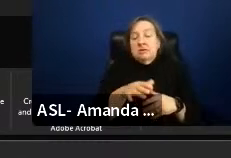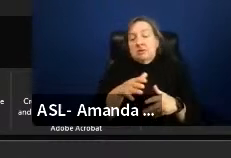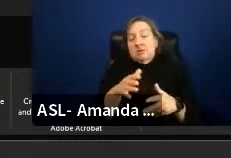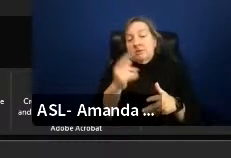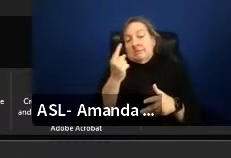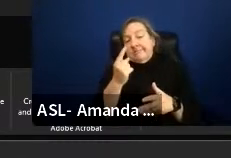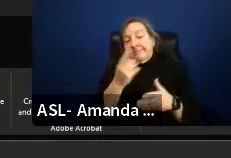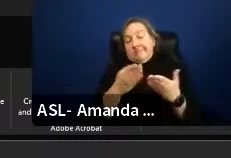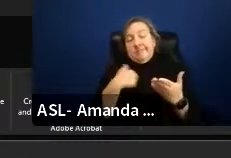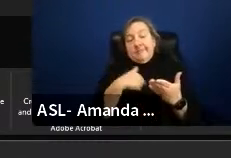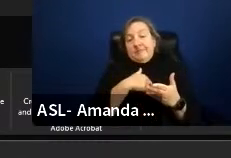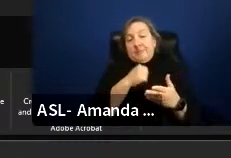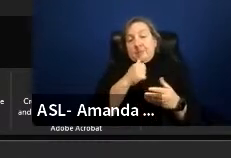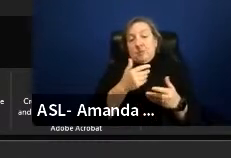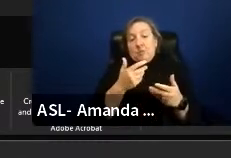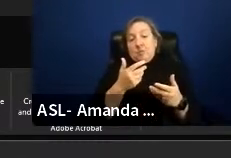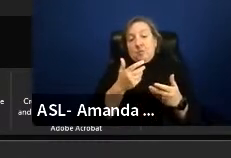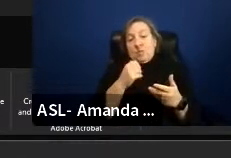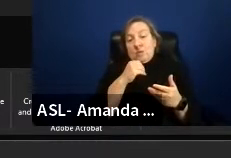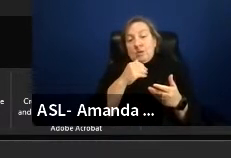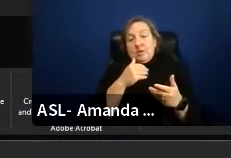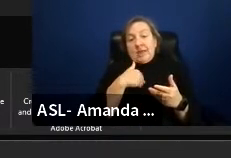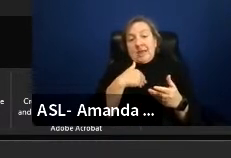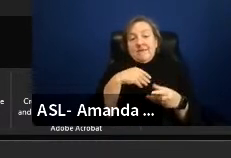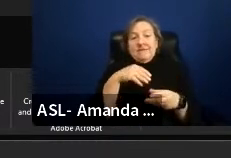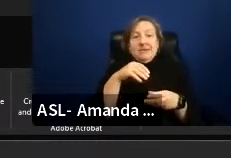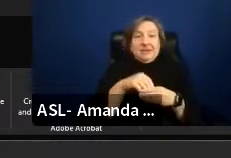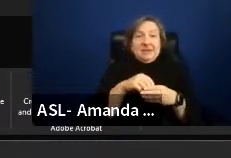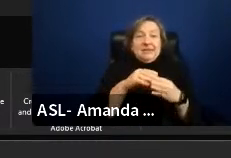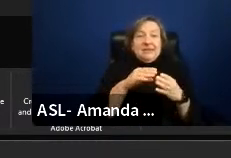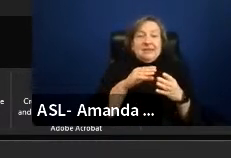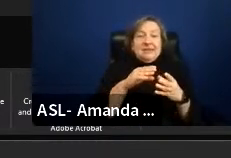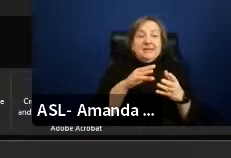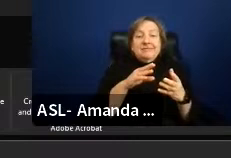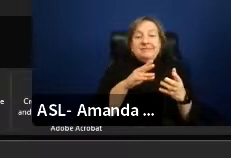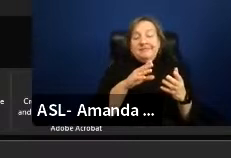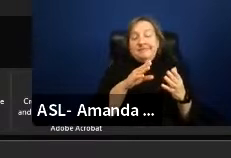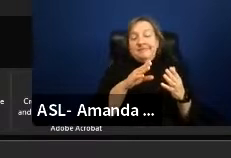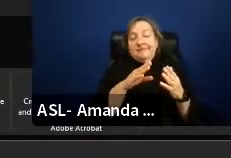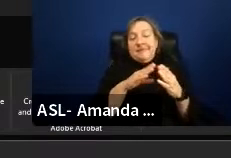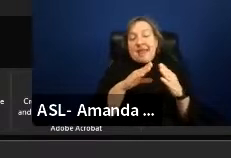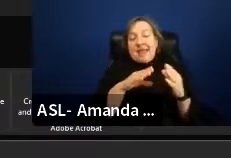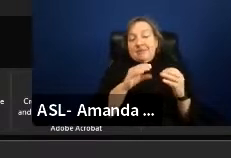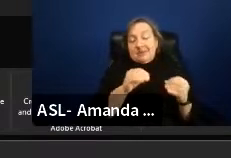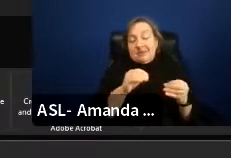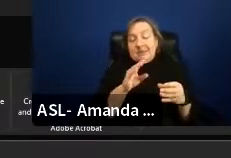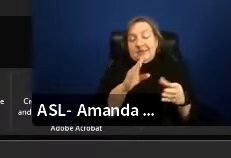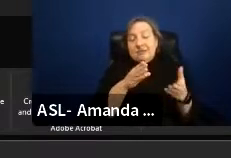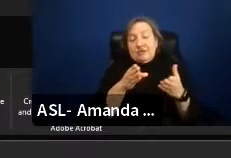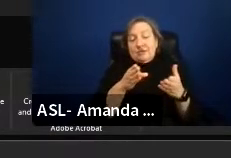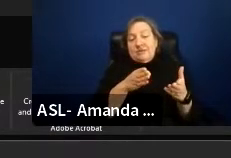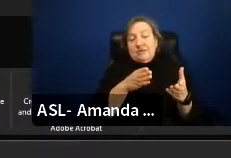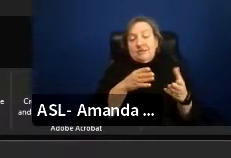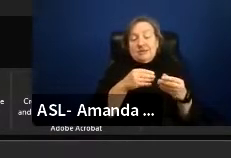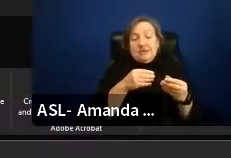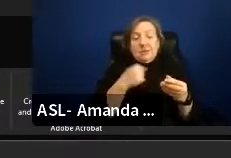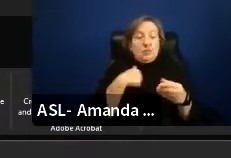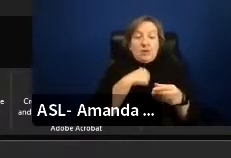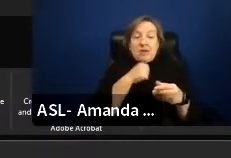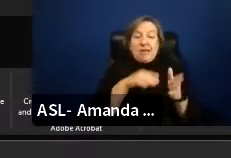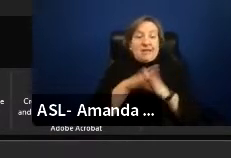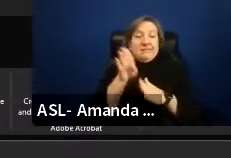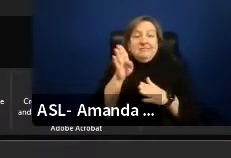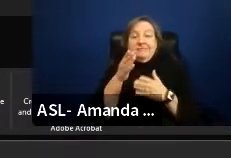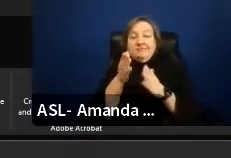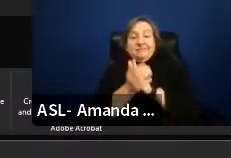we don't want to be in the houseless services provision business, because it is not something that we excel at, nor do we